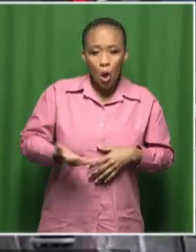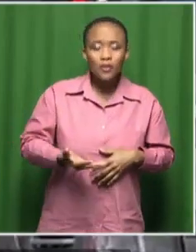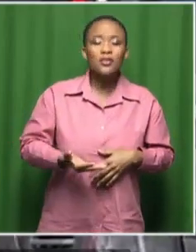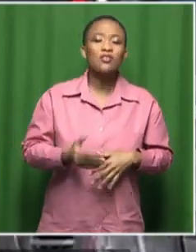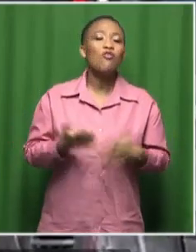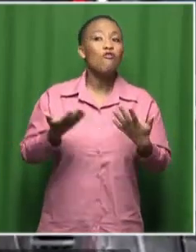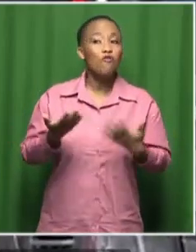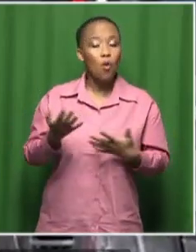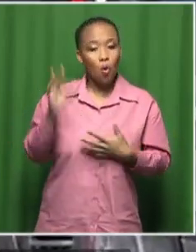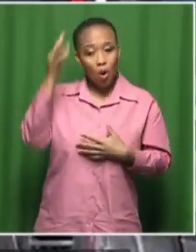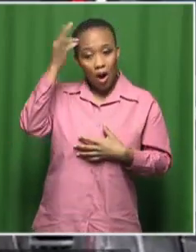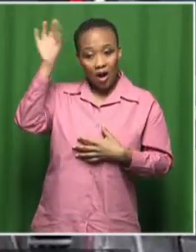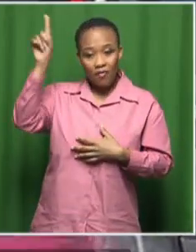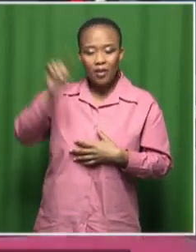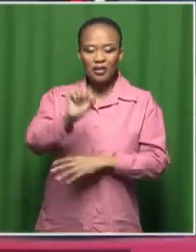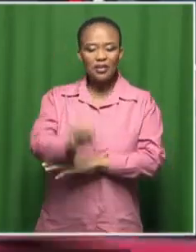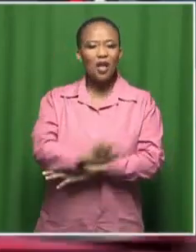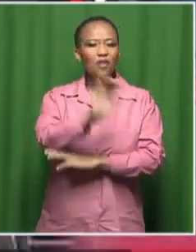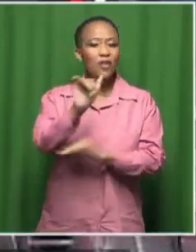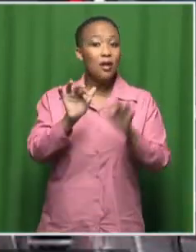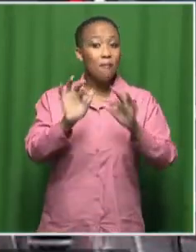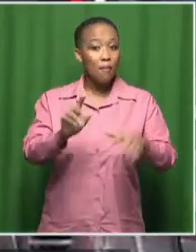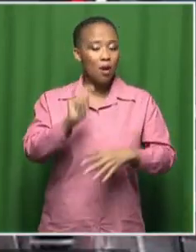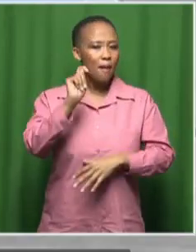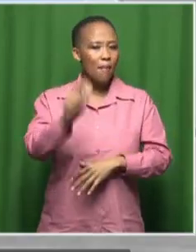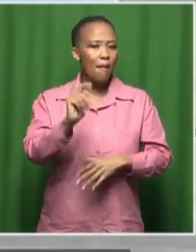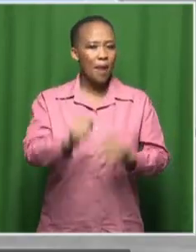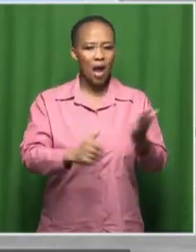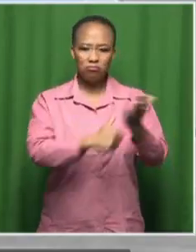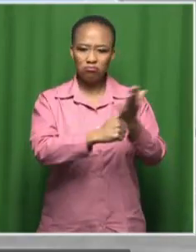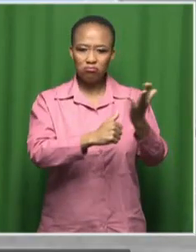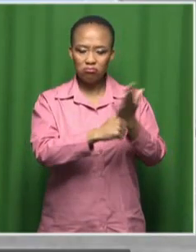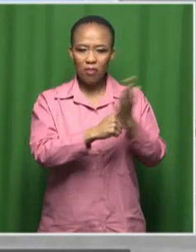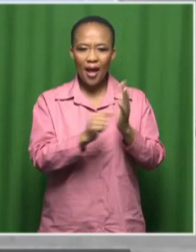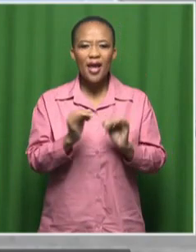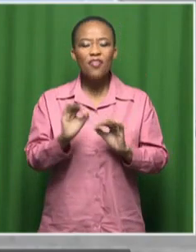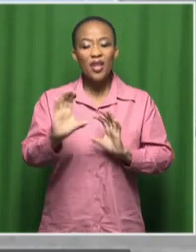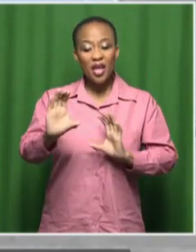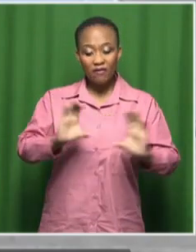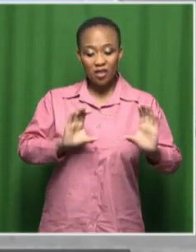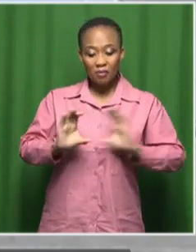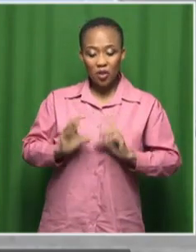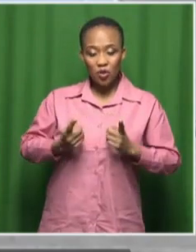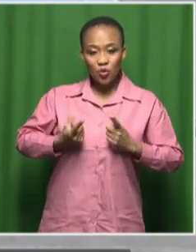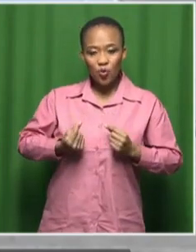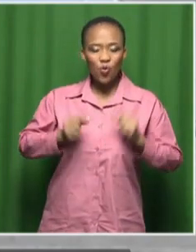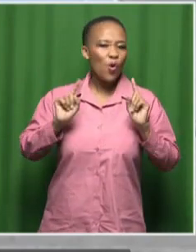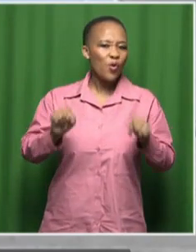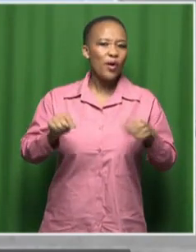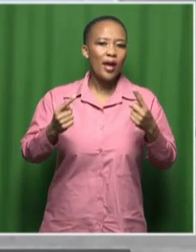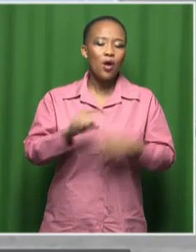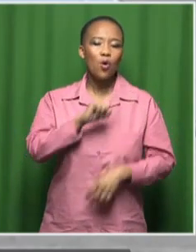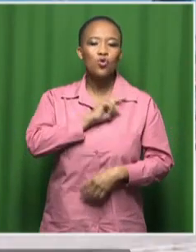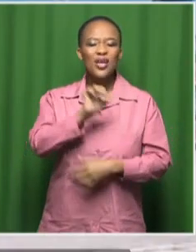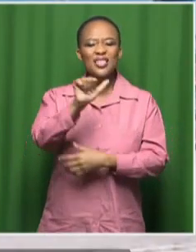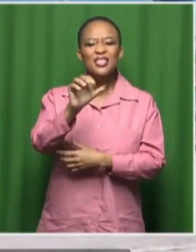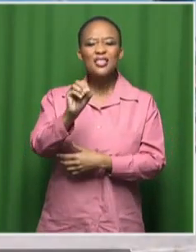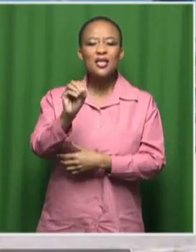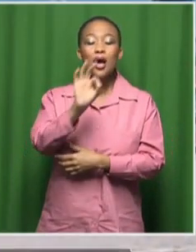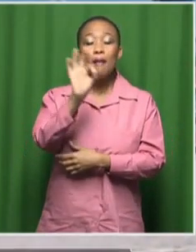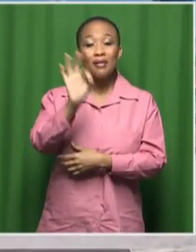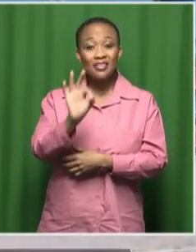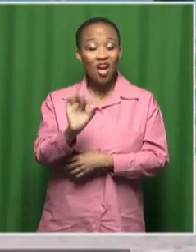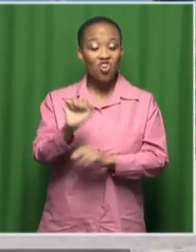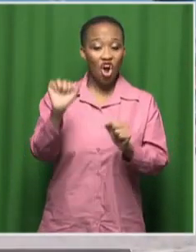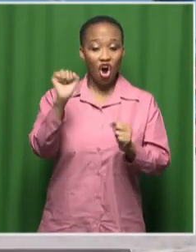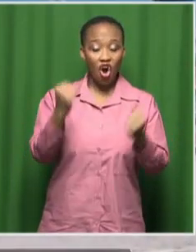South African taxpayer can ill afford not to make this investment, given that over 60% of cars manufactured in the country head